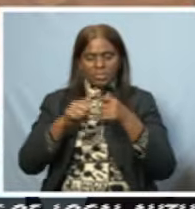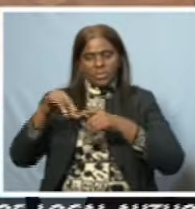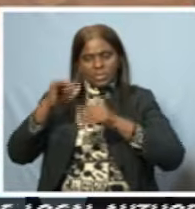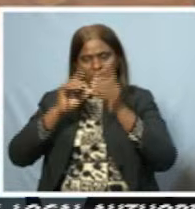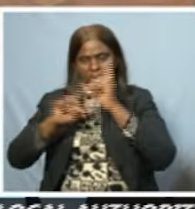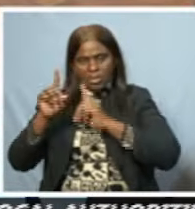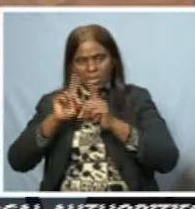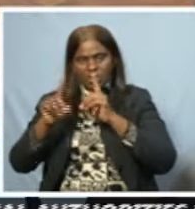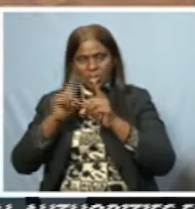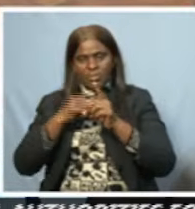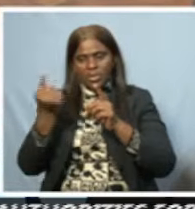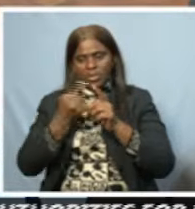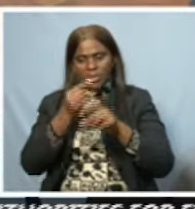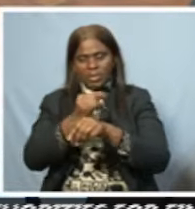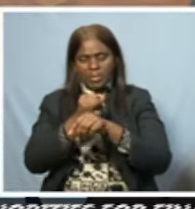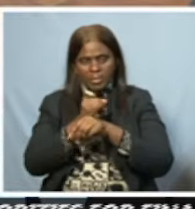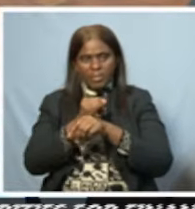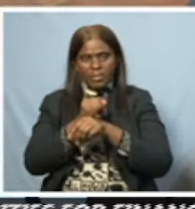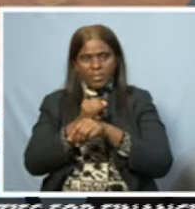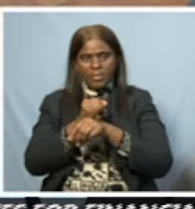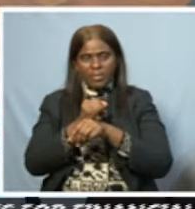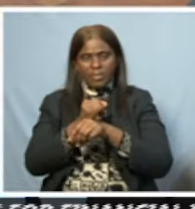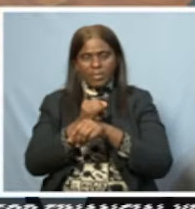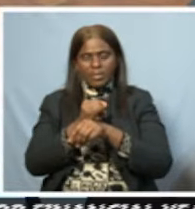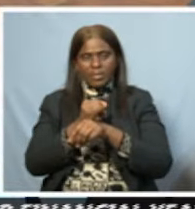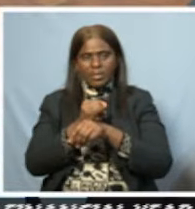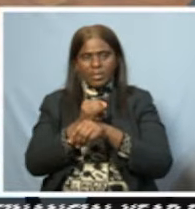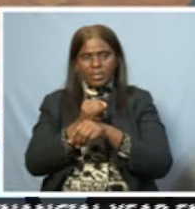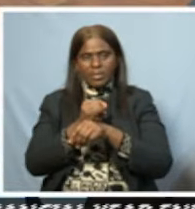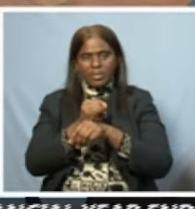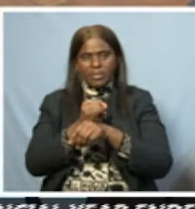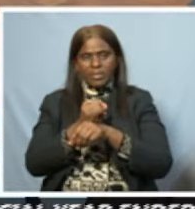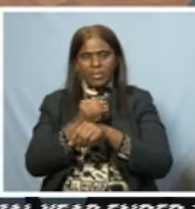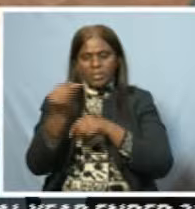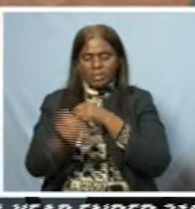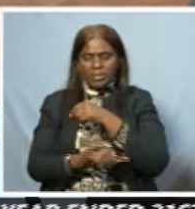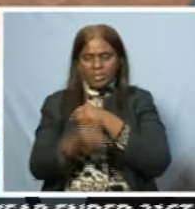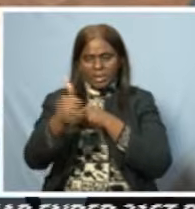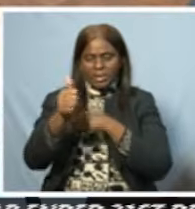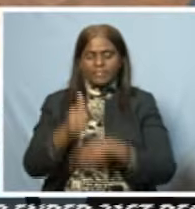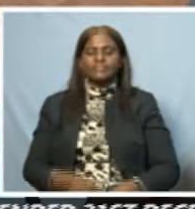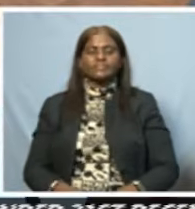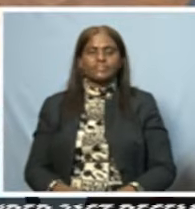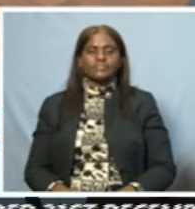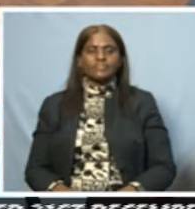like to invite Honorable to invite you to introduce yourself.